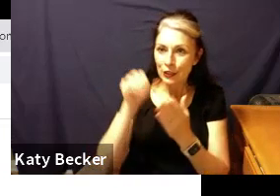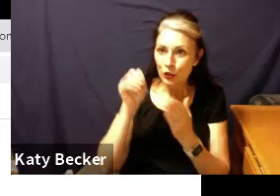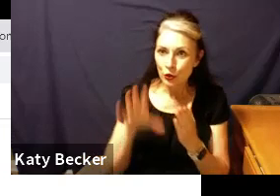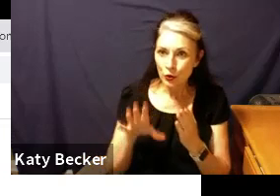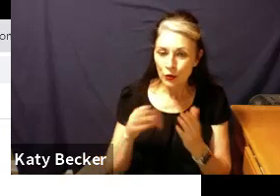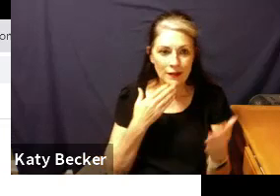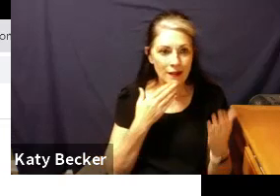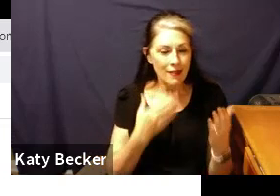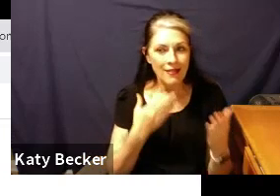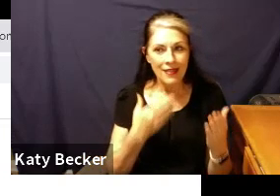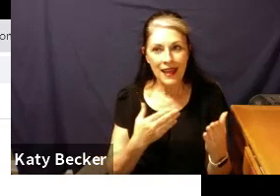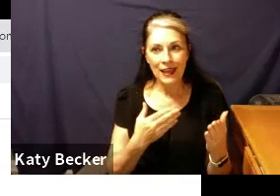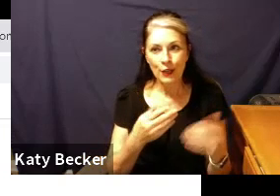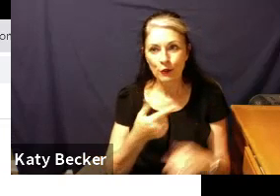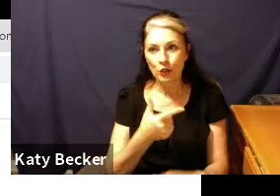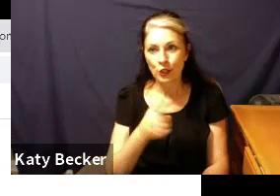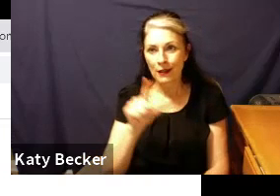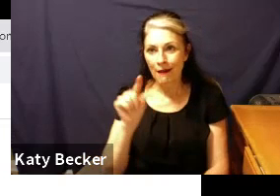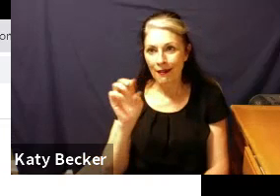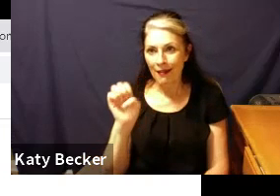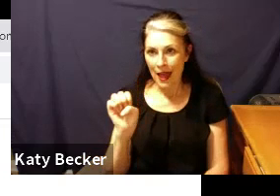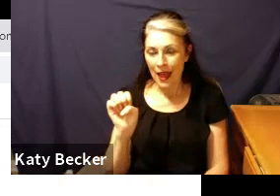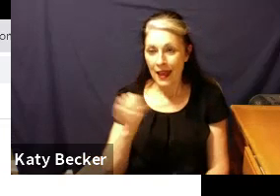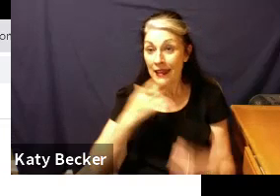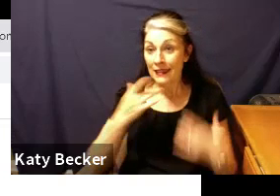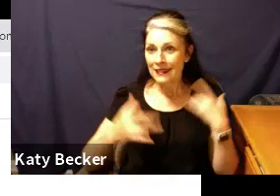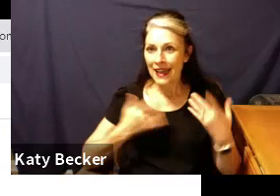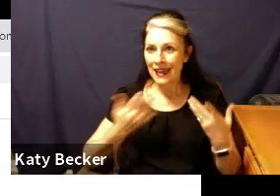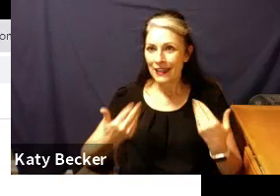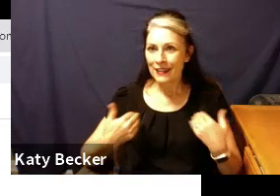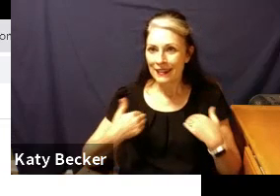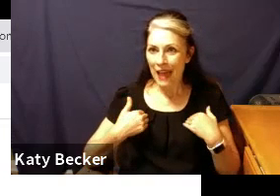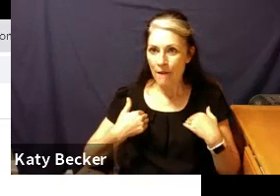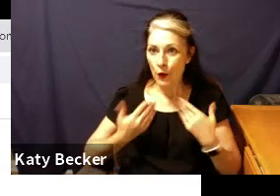Thank you so much, Glay. We're excited to have you here.